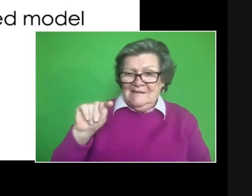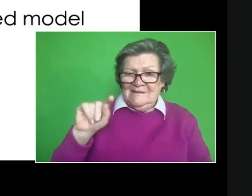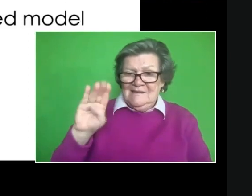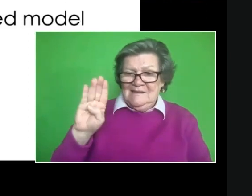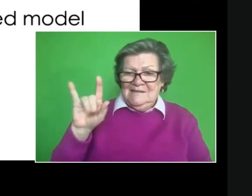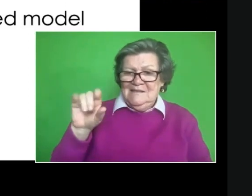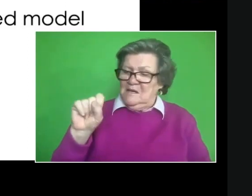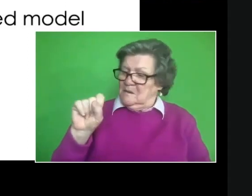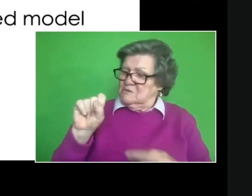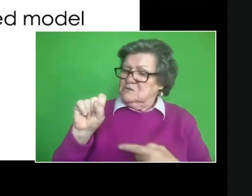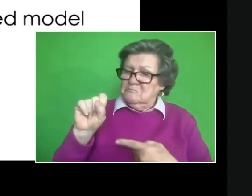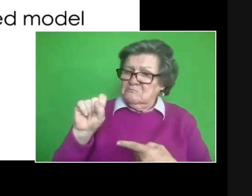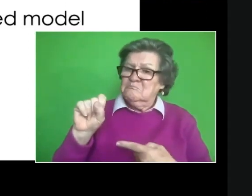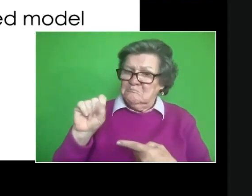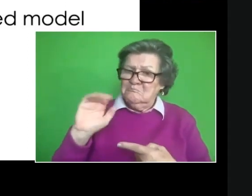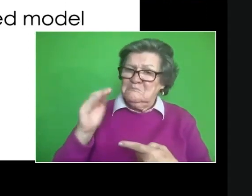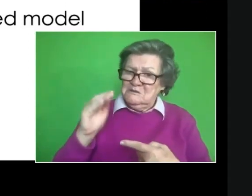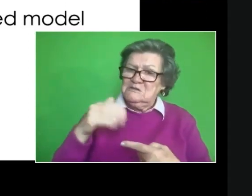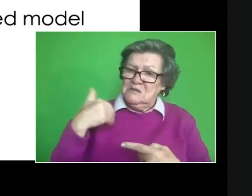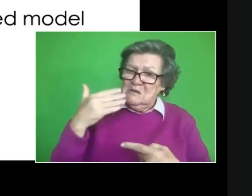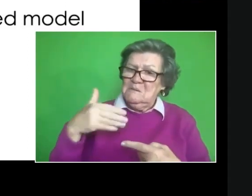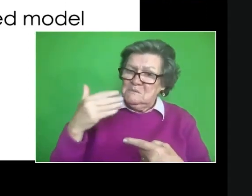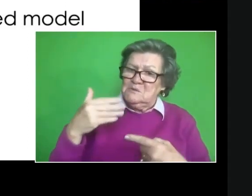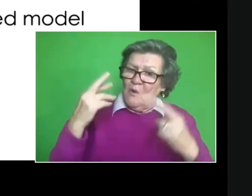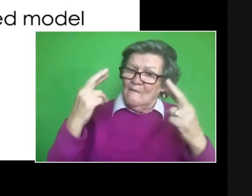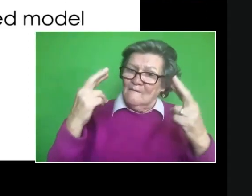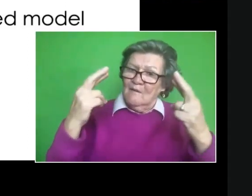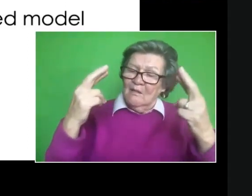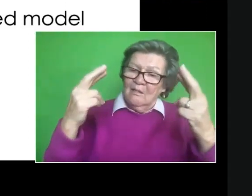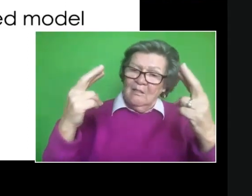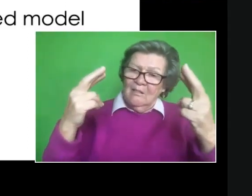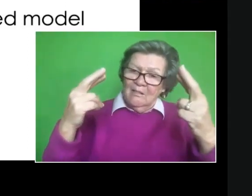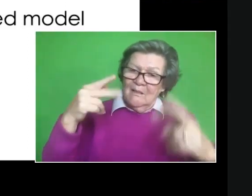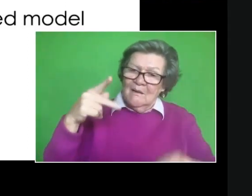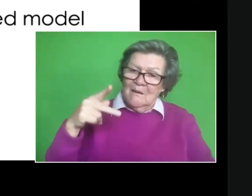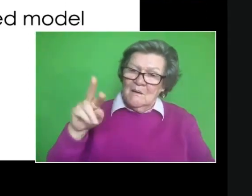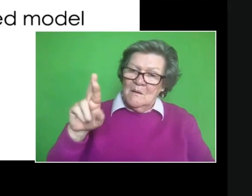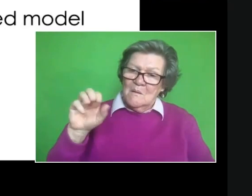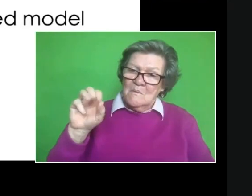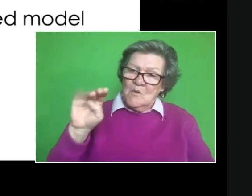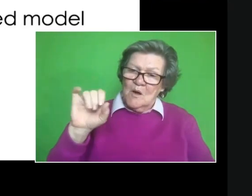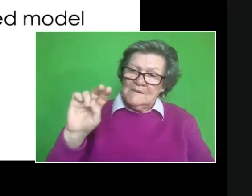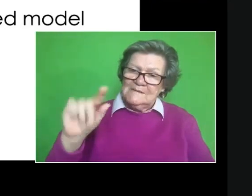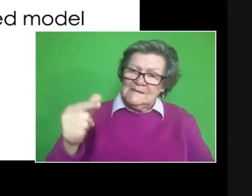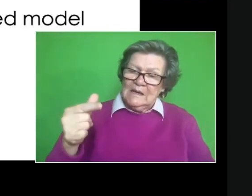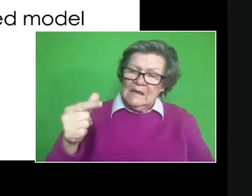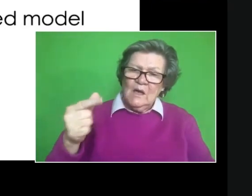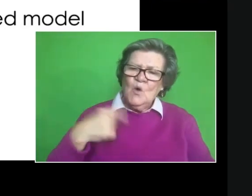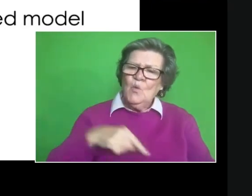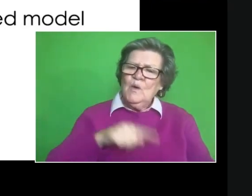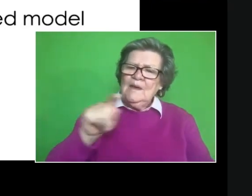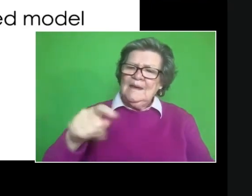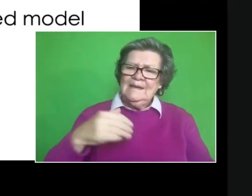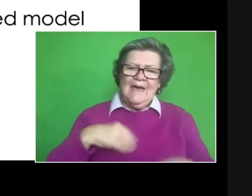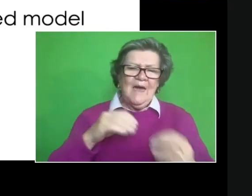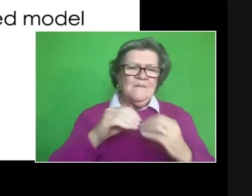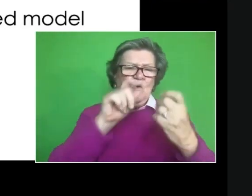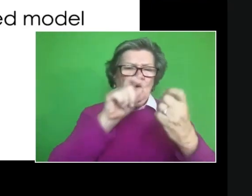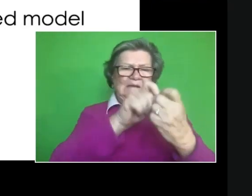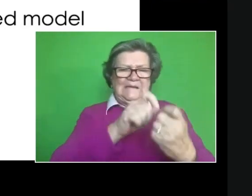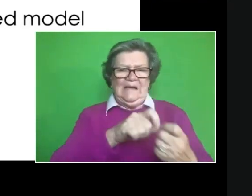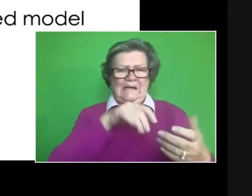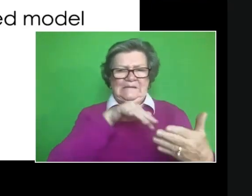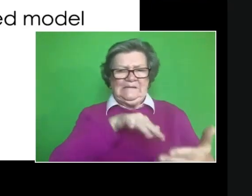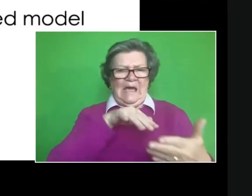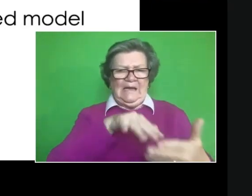promising approach. We need to have more detailed studies of this to explore